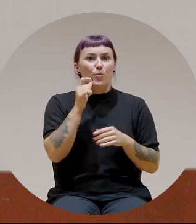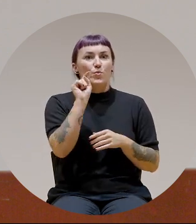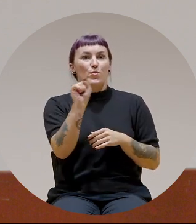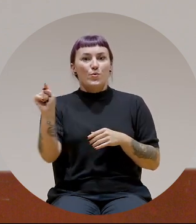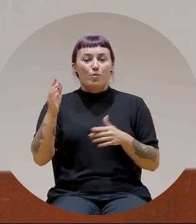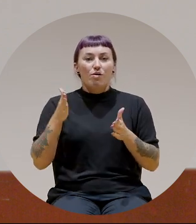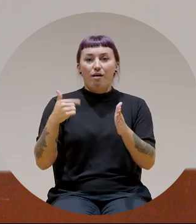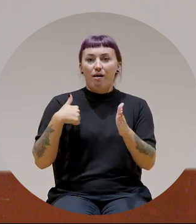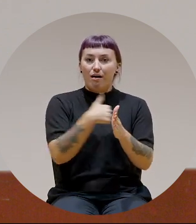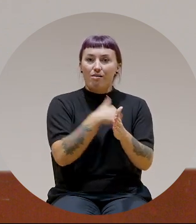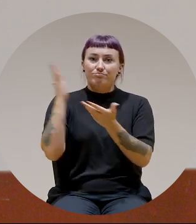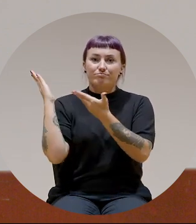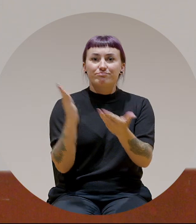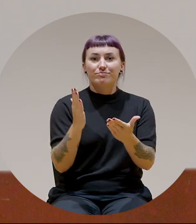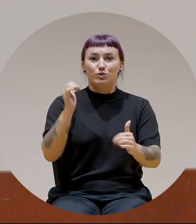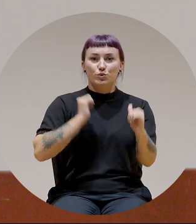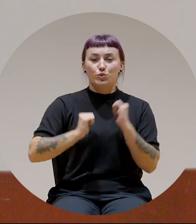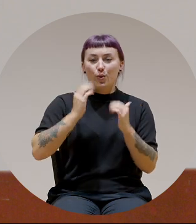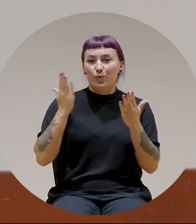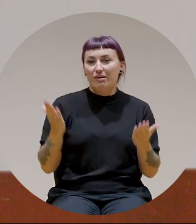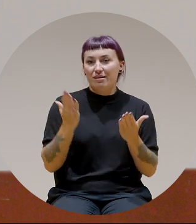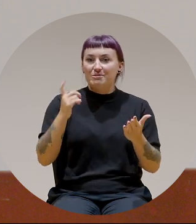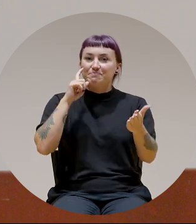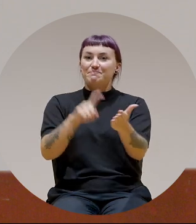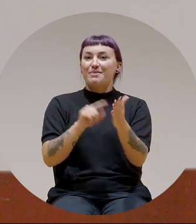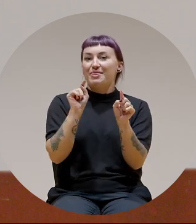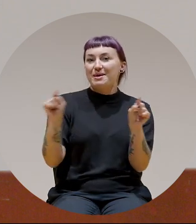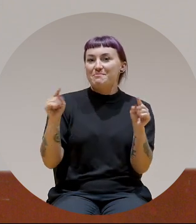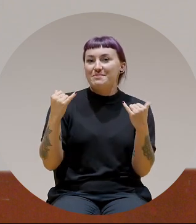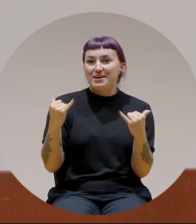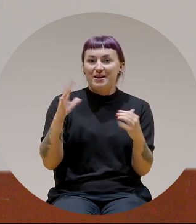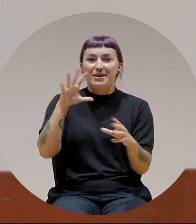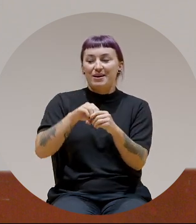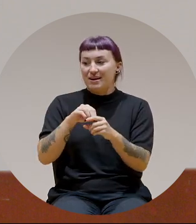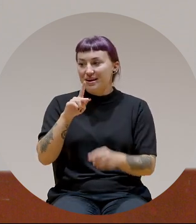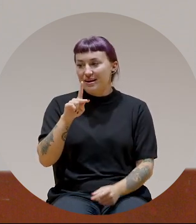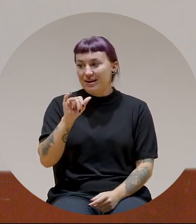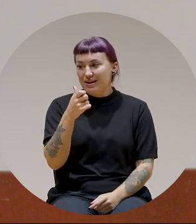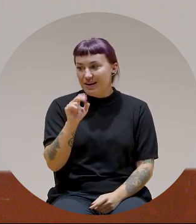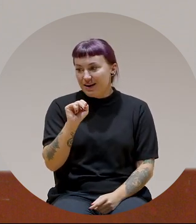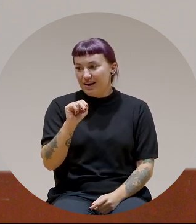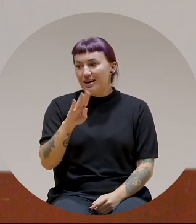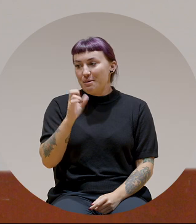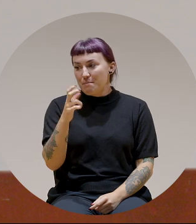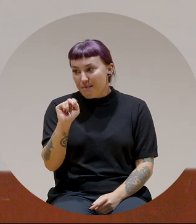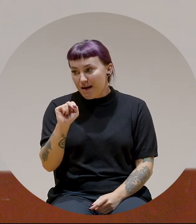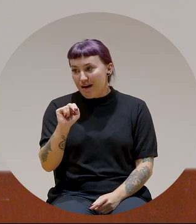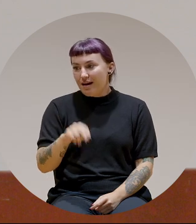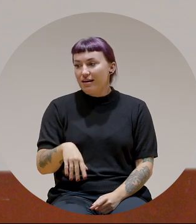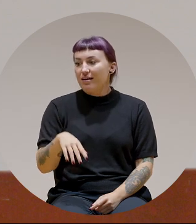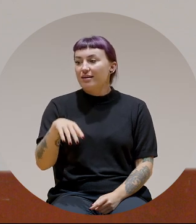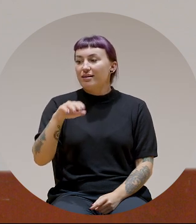who've allowed us to bring this show here. I'd like to acknowledge them now, including Caitlin and Ben Kierker,